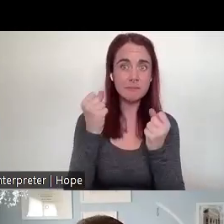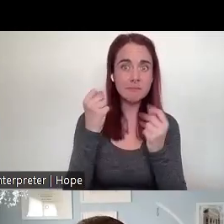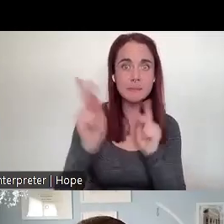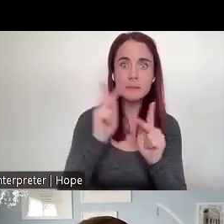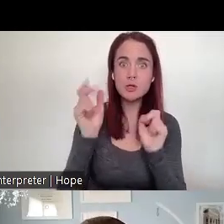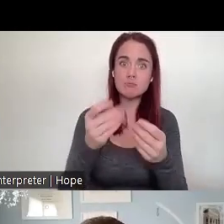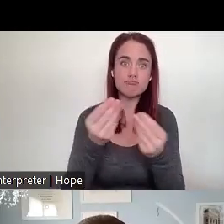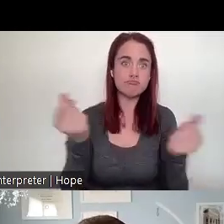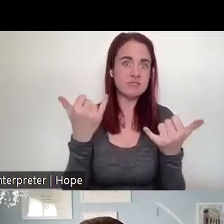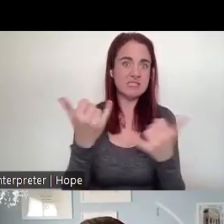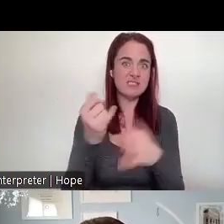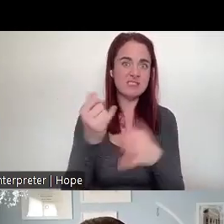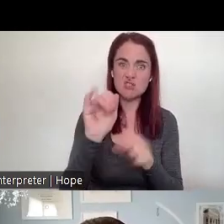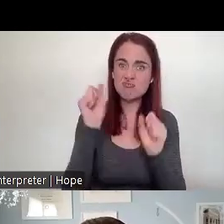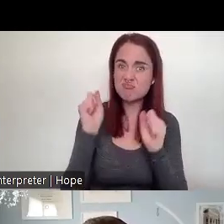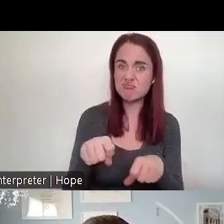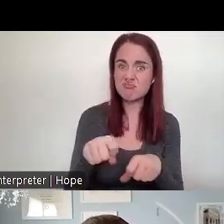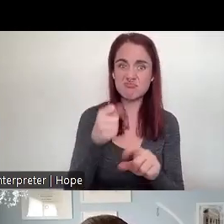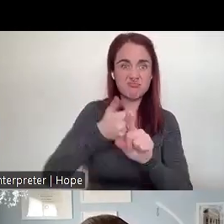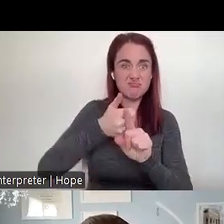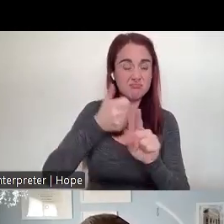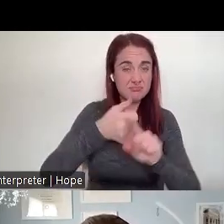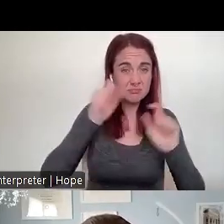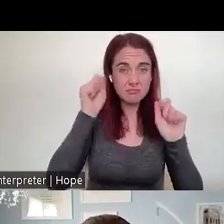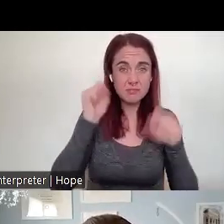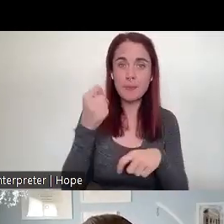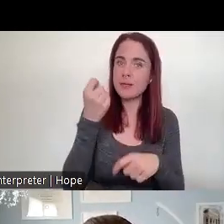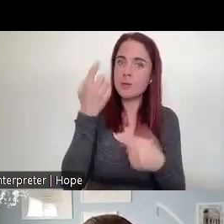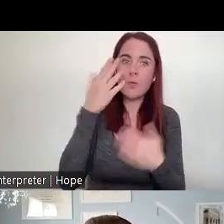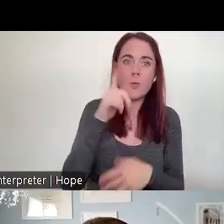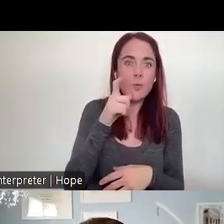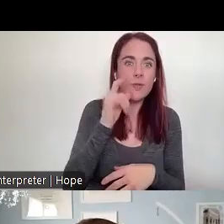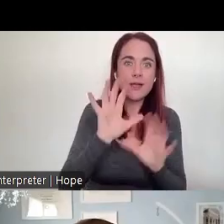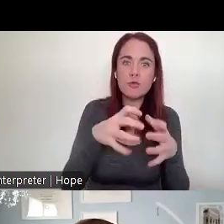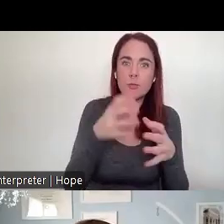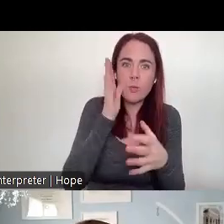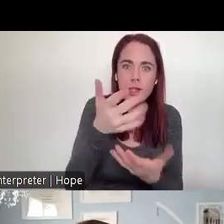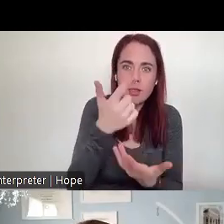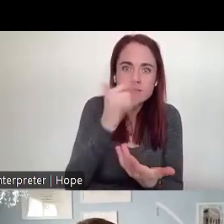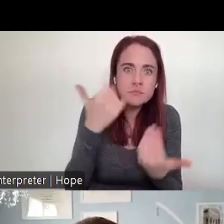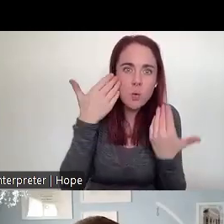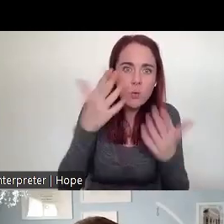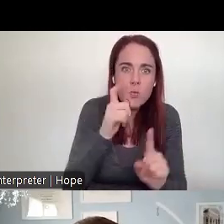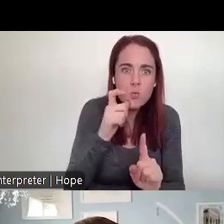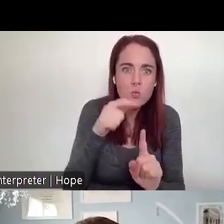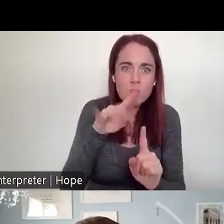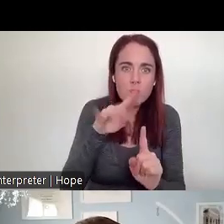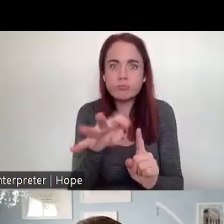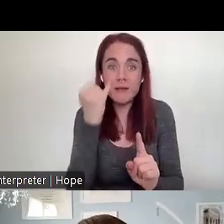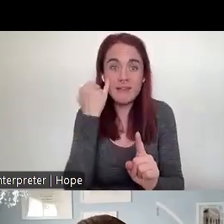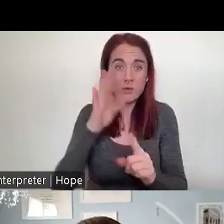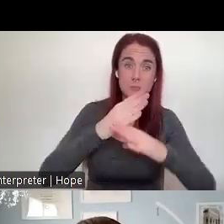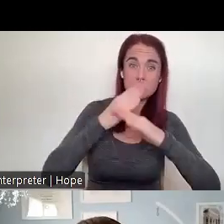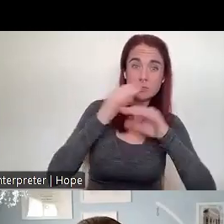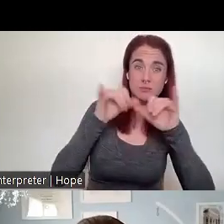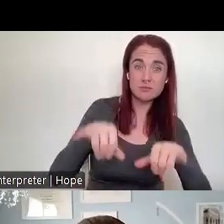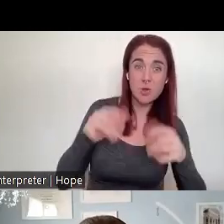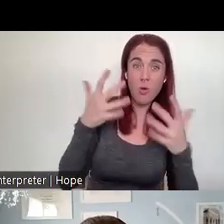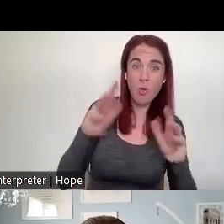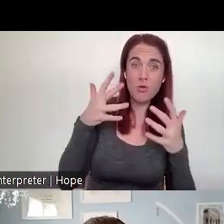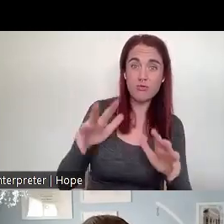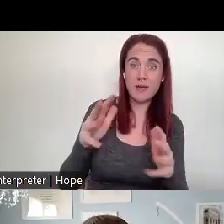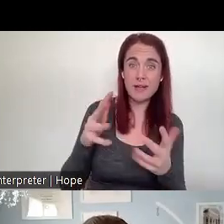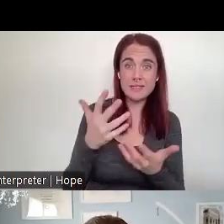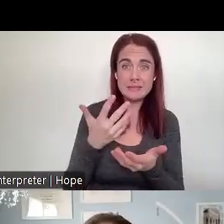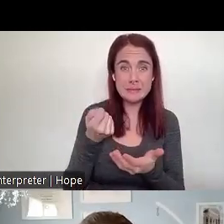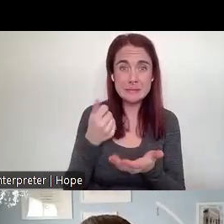this infection by themselves, but we don't know who that group will be. And if your immune system's already on the lower